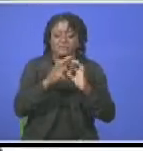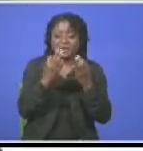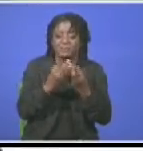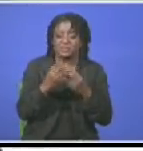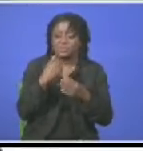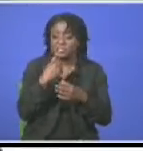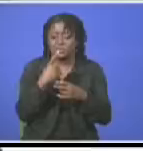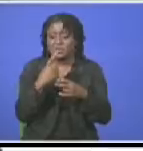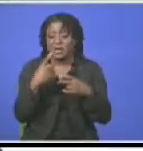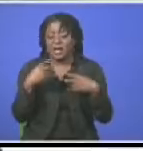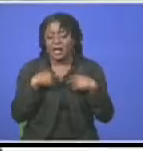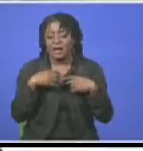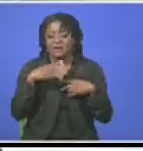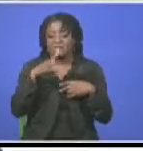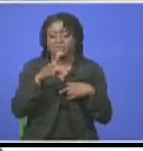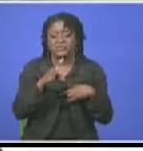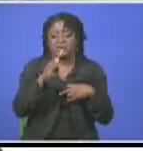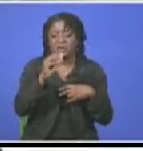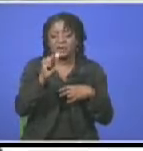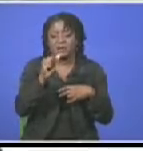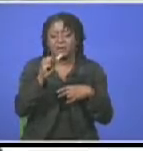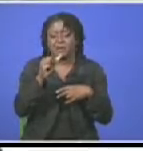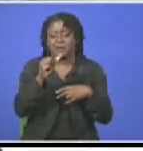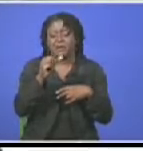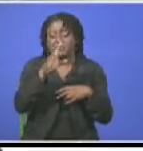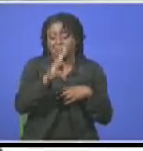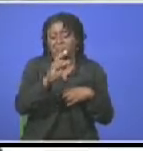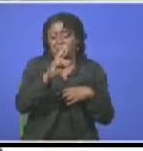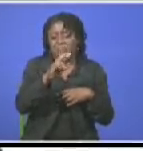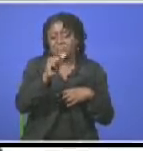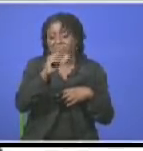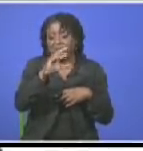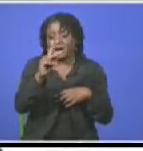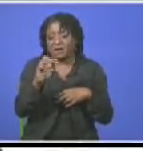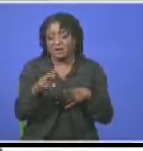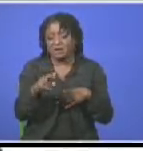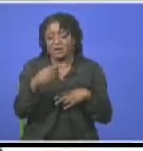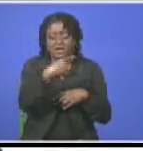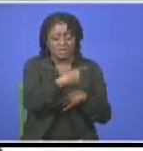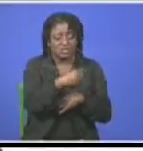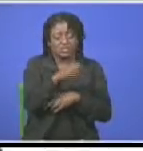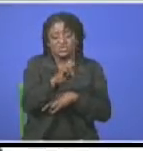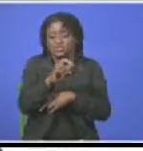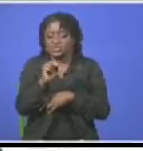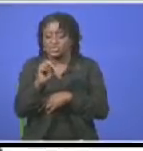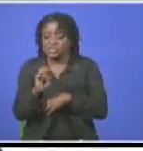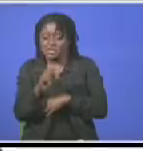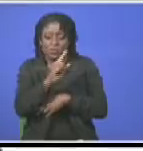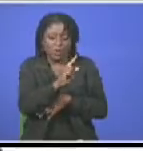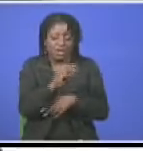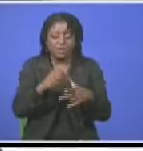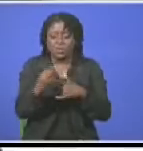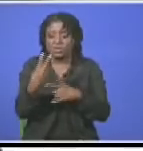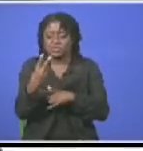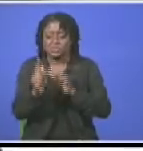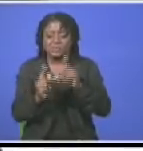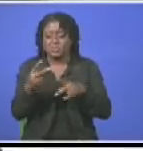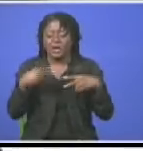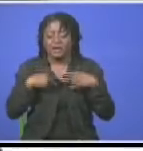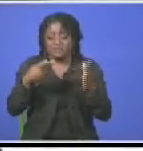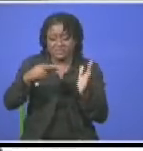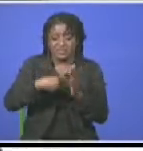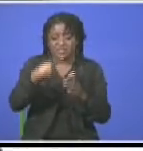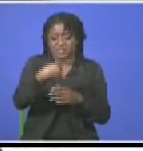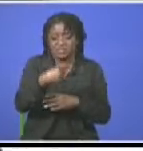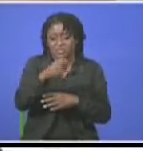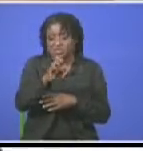the BRCA gene, so BRCA gene 1 and BRCA gene 2. And the people who have this gene, they